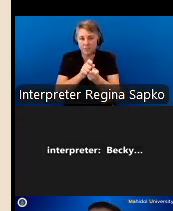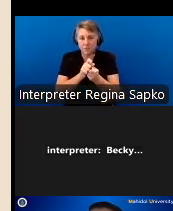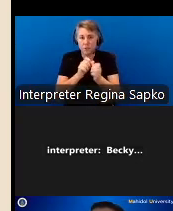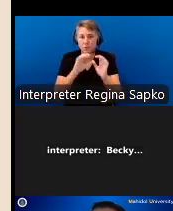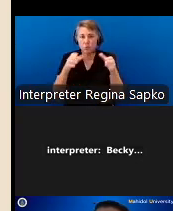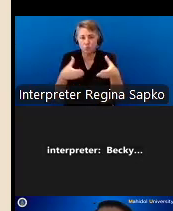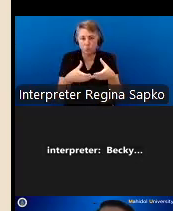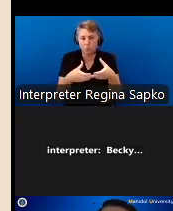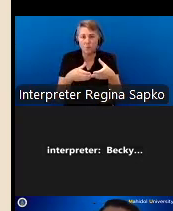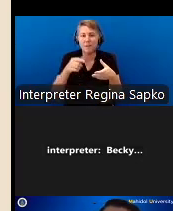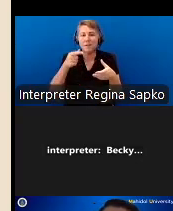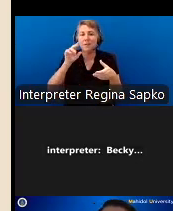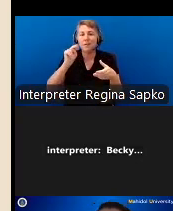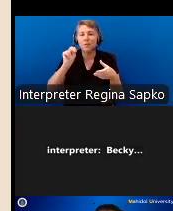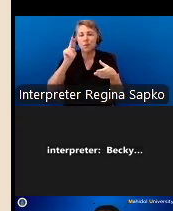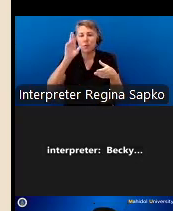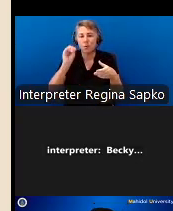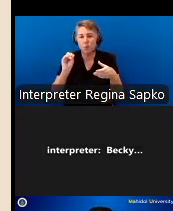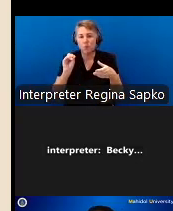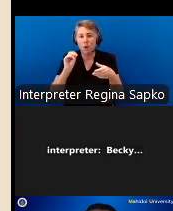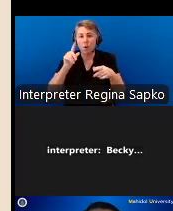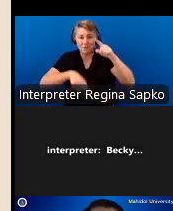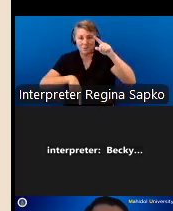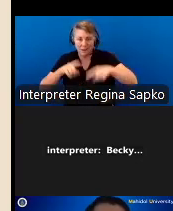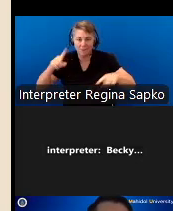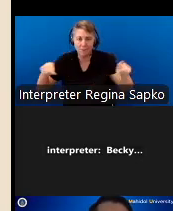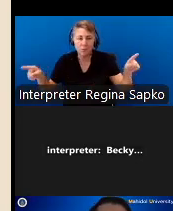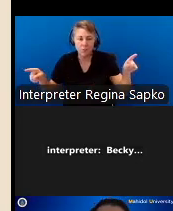individual, intellectual disability, and autism.